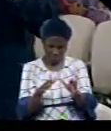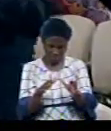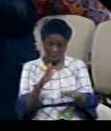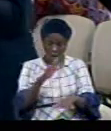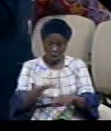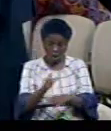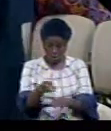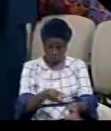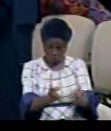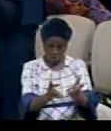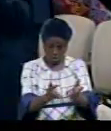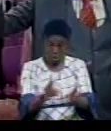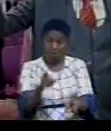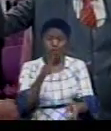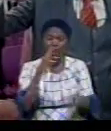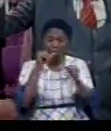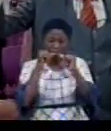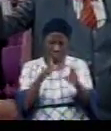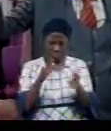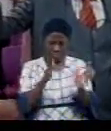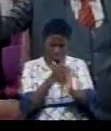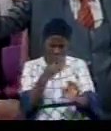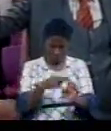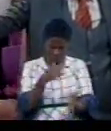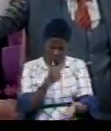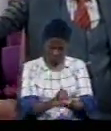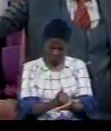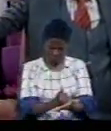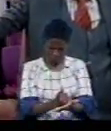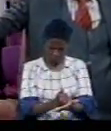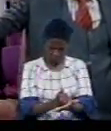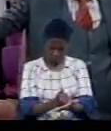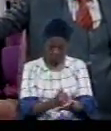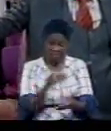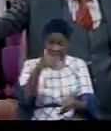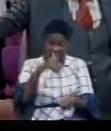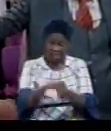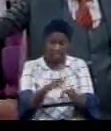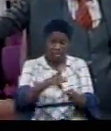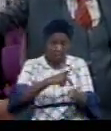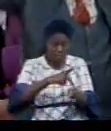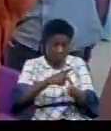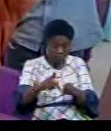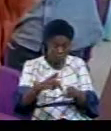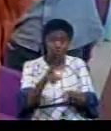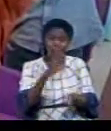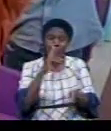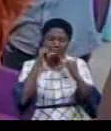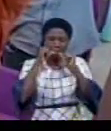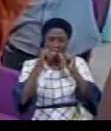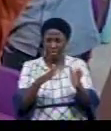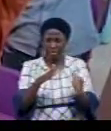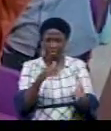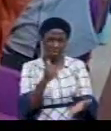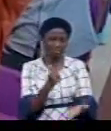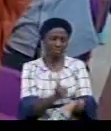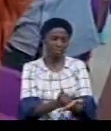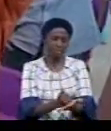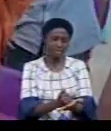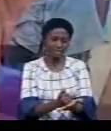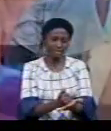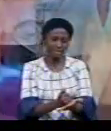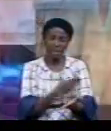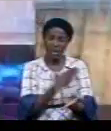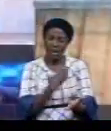your way, you are blessed. In your profession, you are blessed.